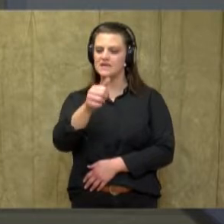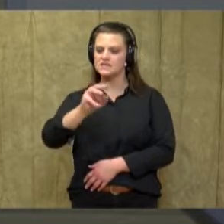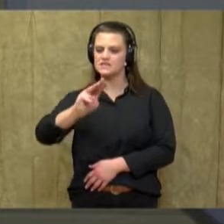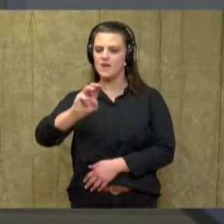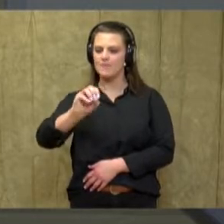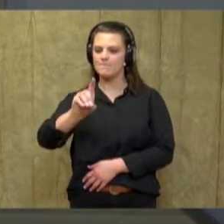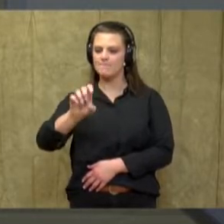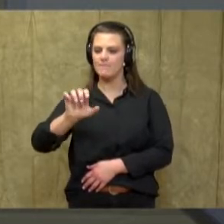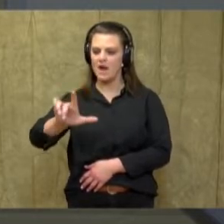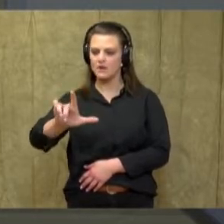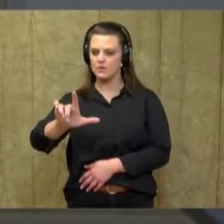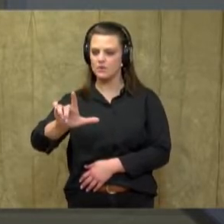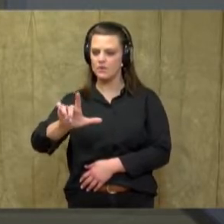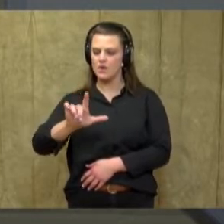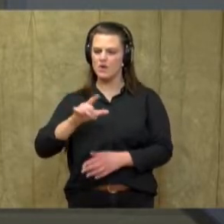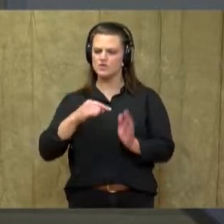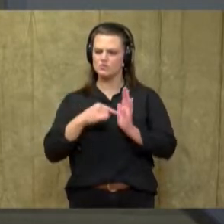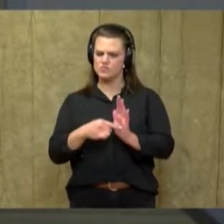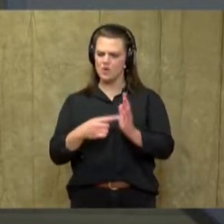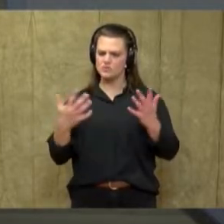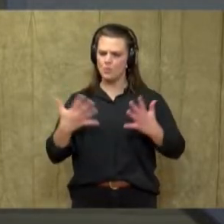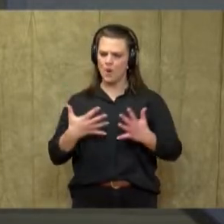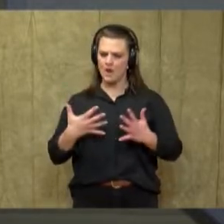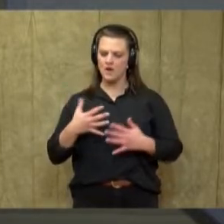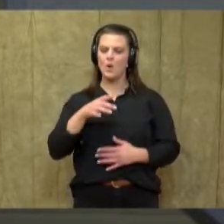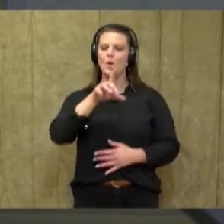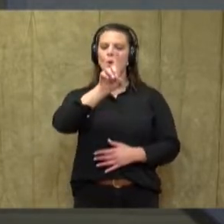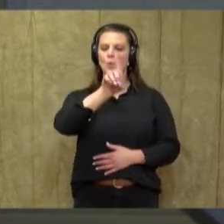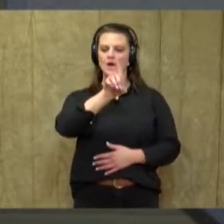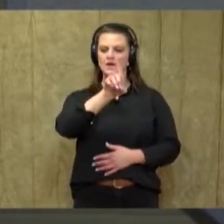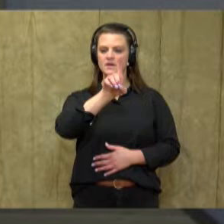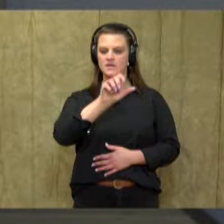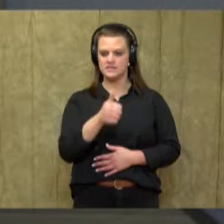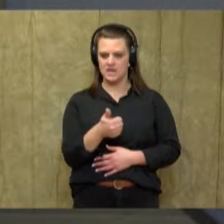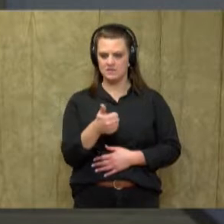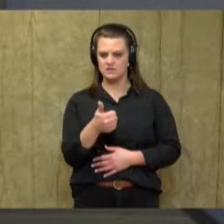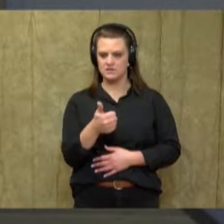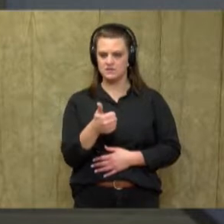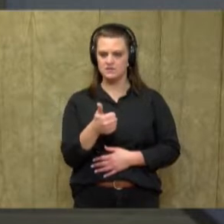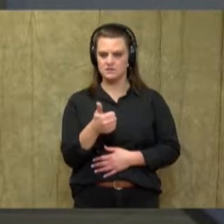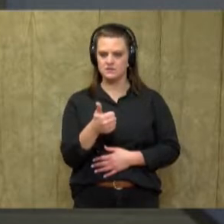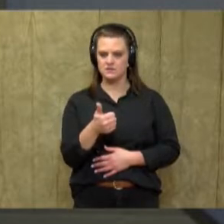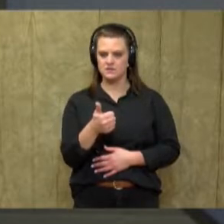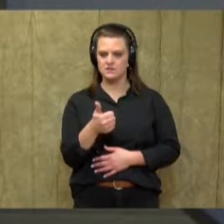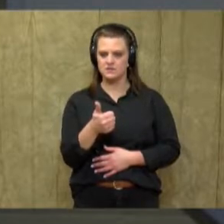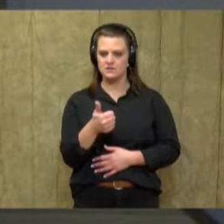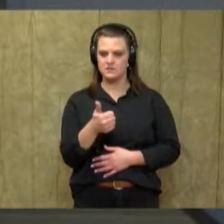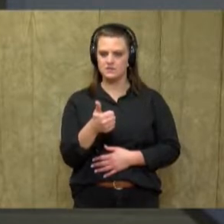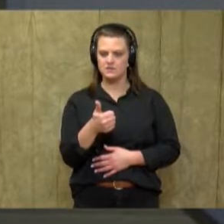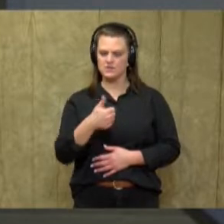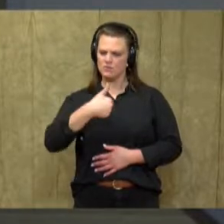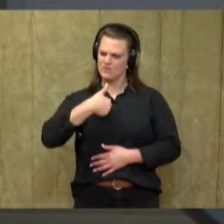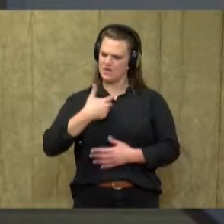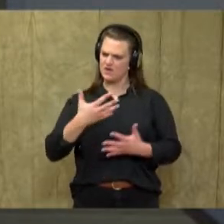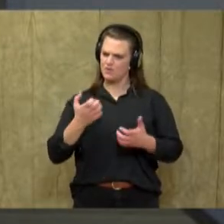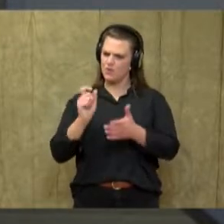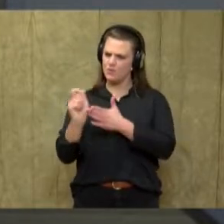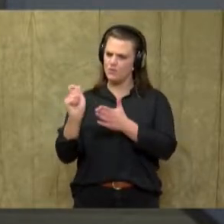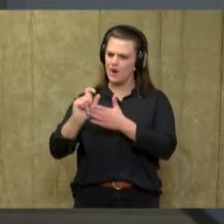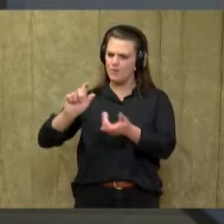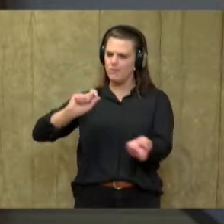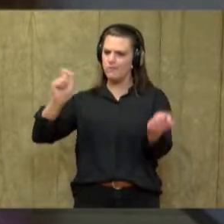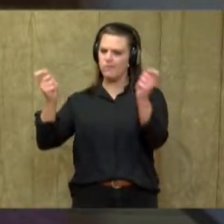we know that this displays 1/10, right? Well, if I wanted to write that in